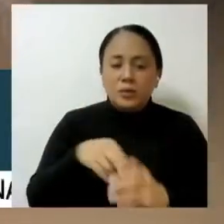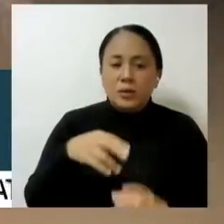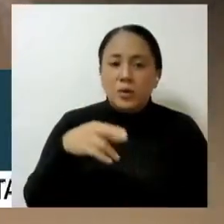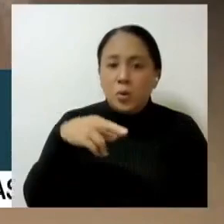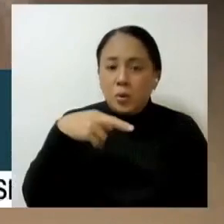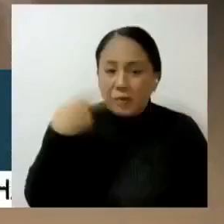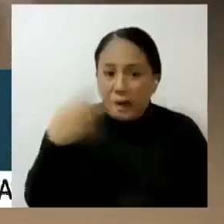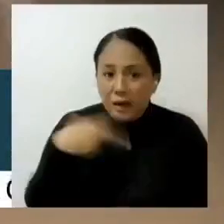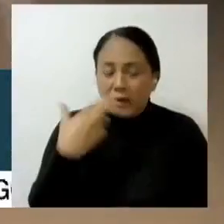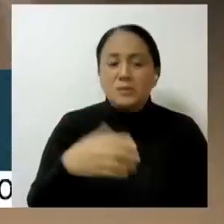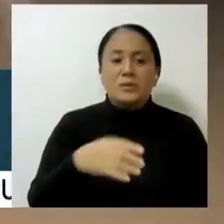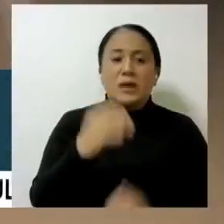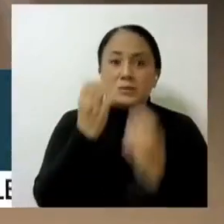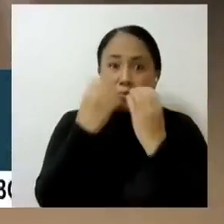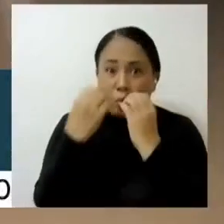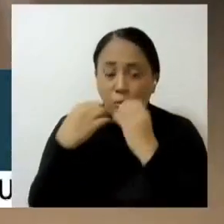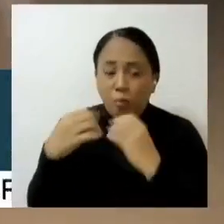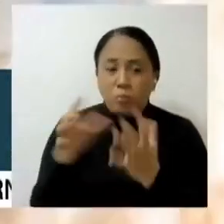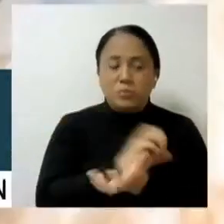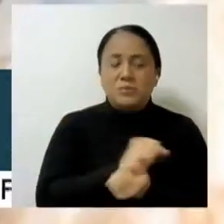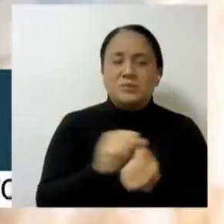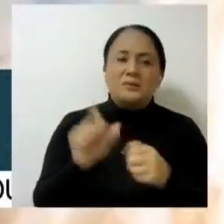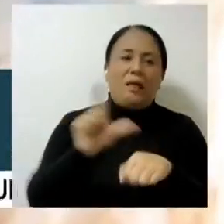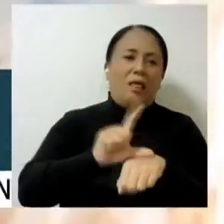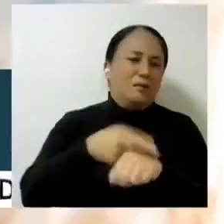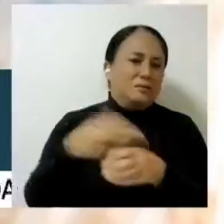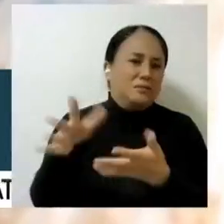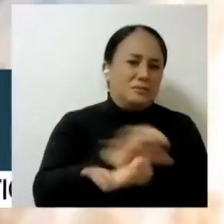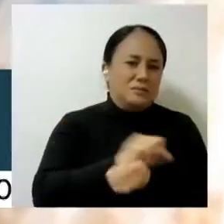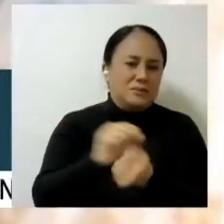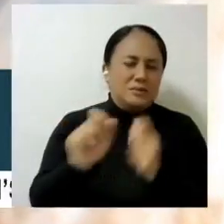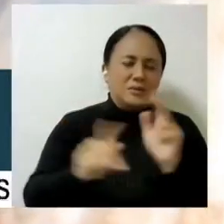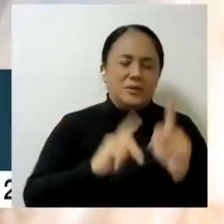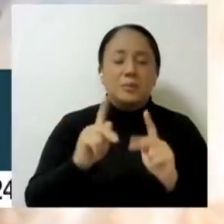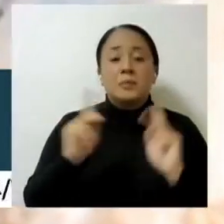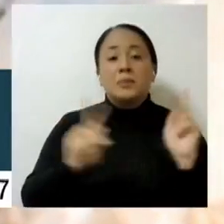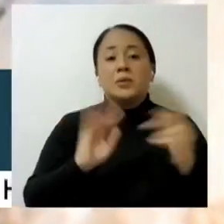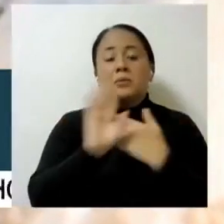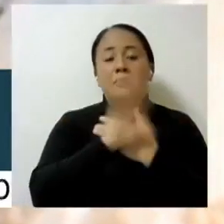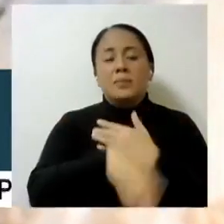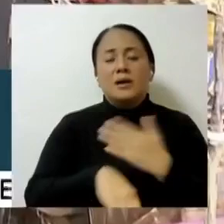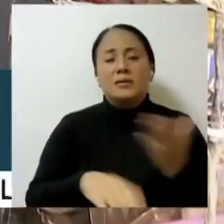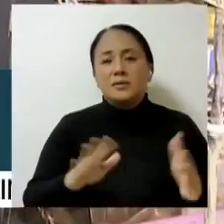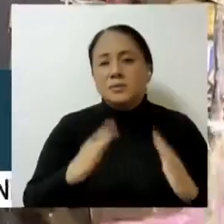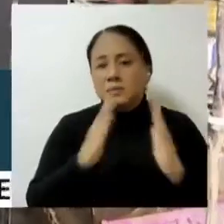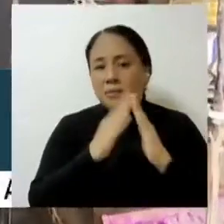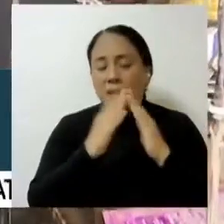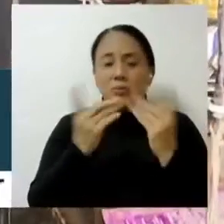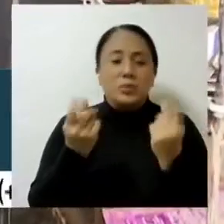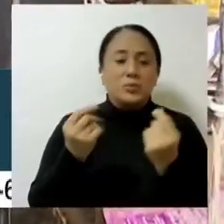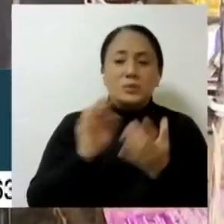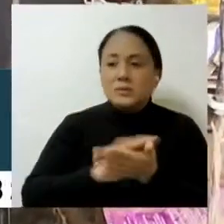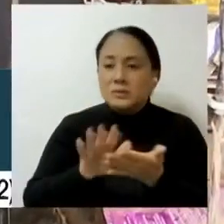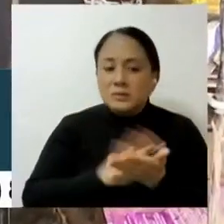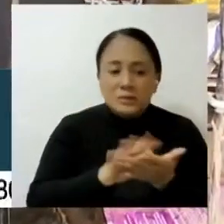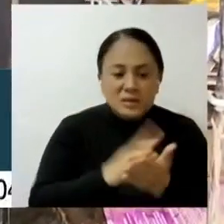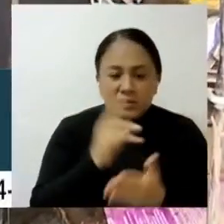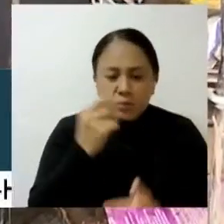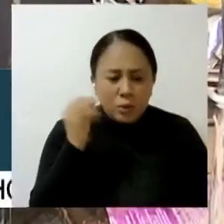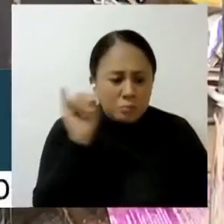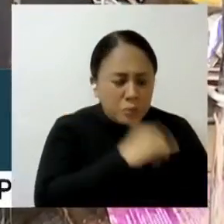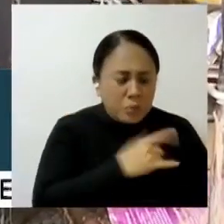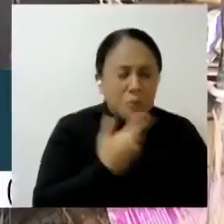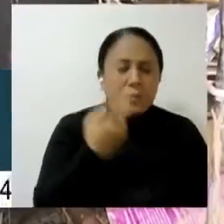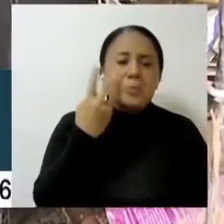livelihood of residents. People have now slowly returned to their flooded homes to clean what's left of their belongings and see what can still be